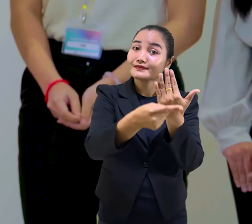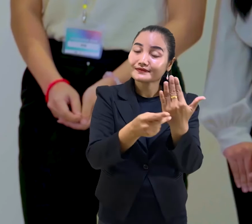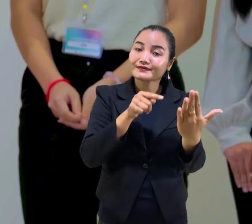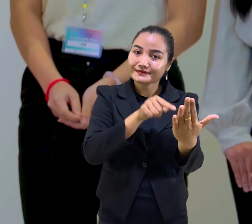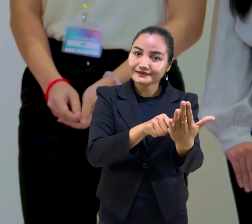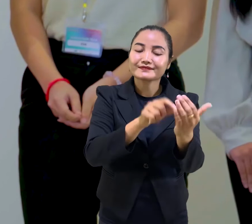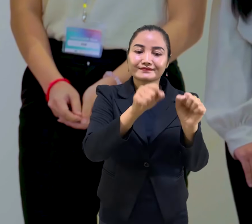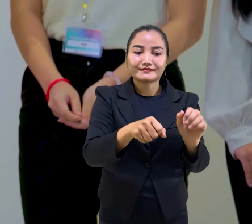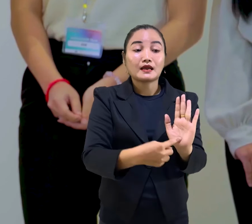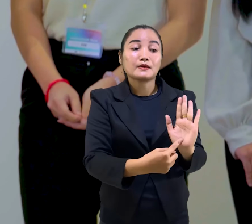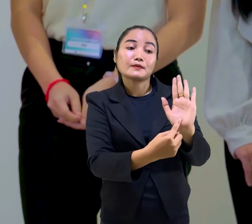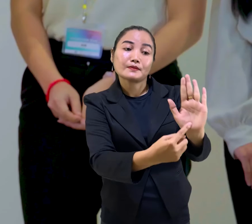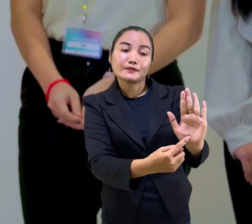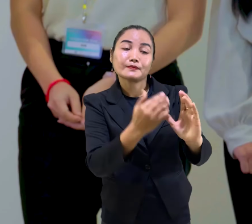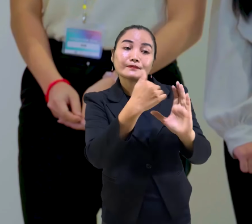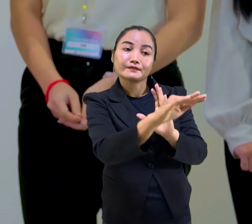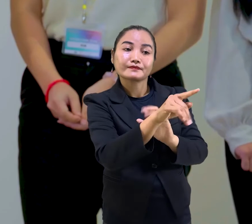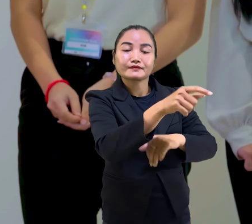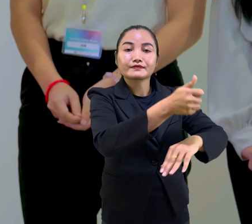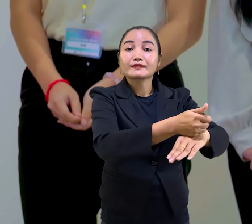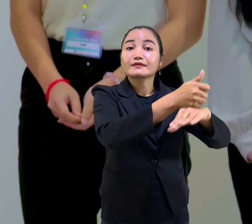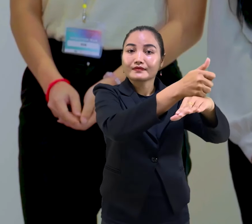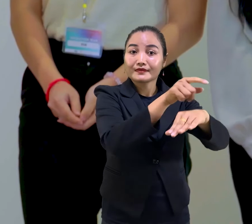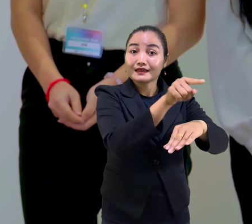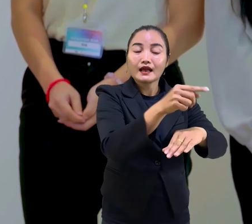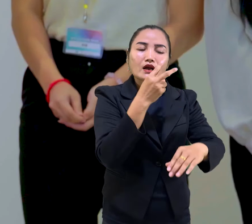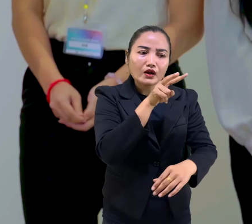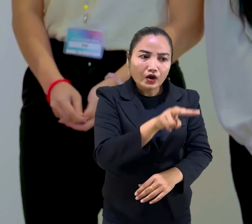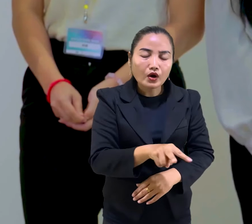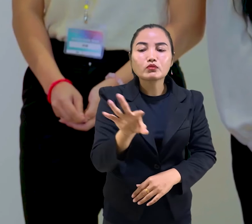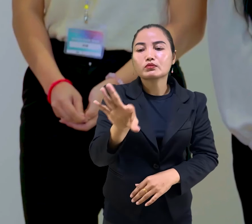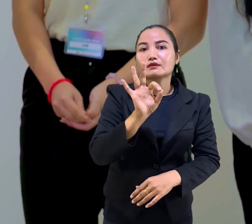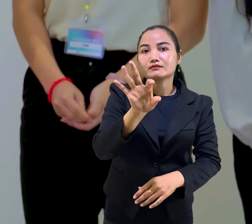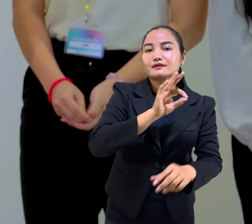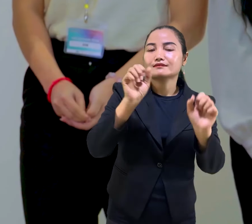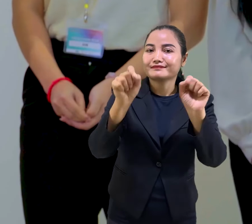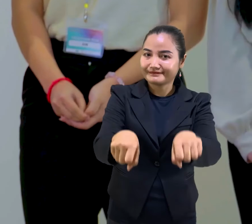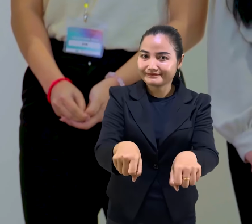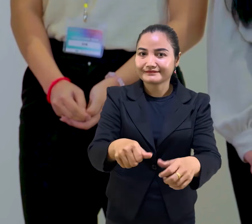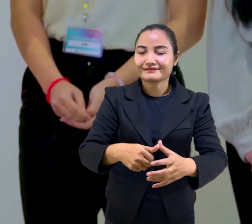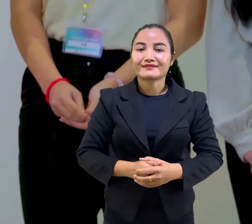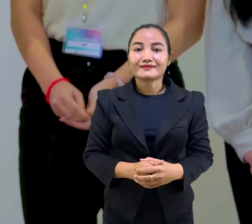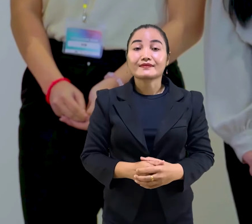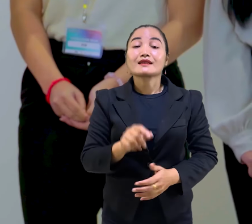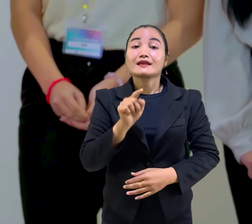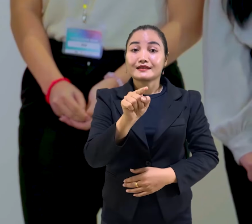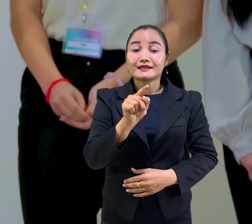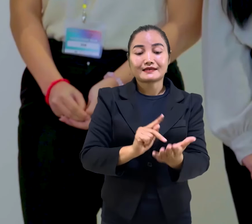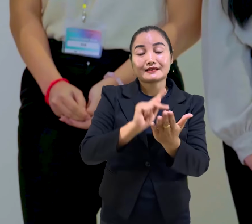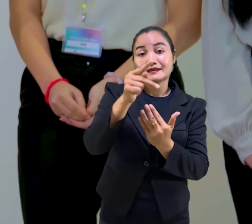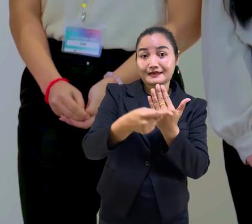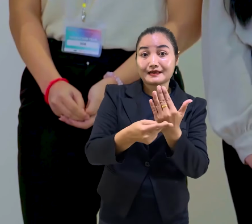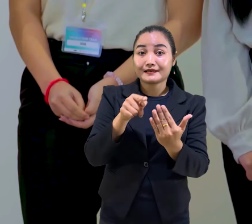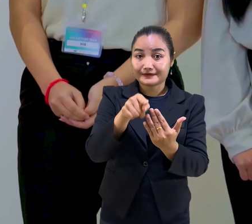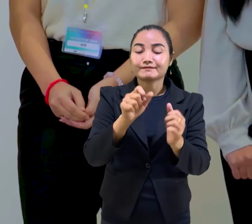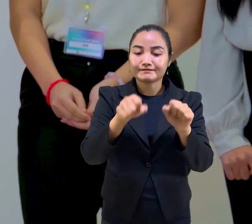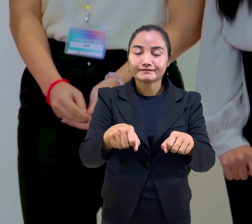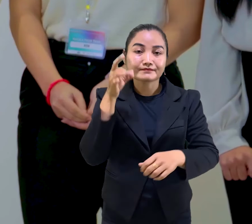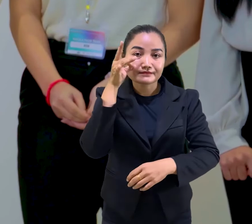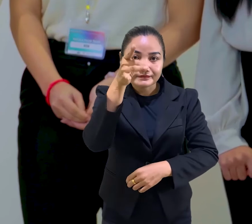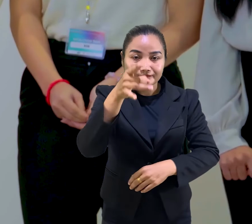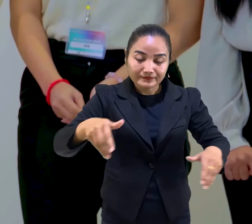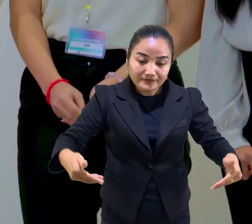solution will bring the passion, also the confidence in the disabled people to pursue their dream. Also, we drive the